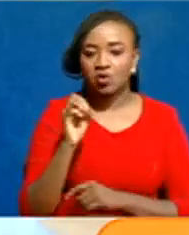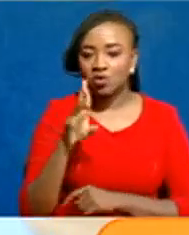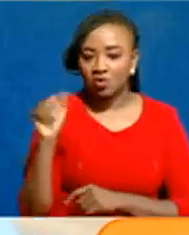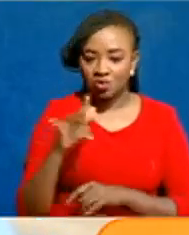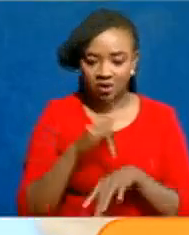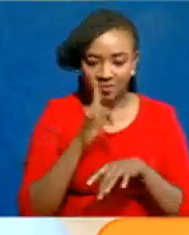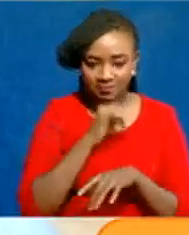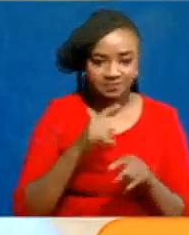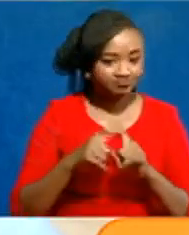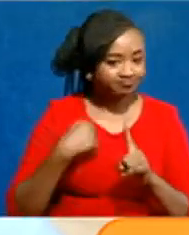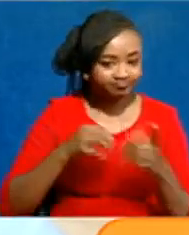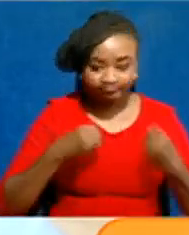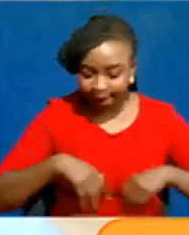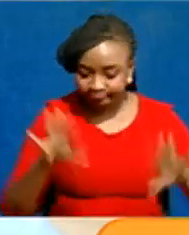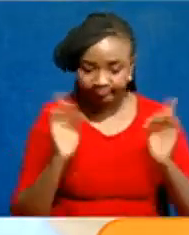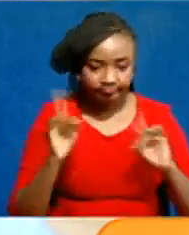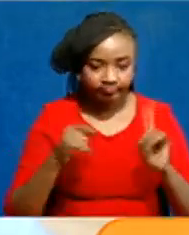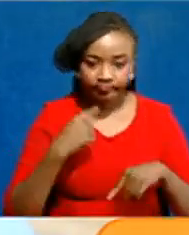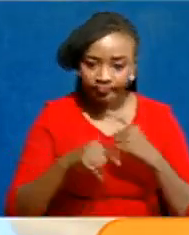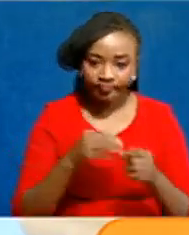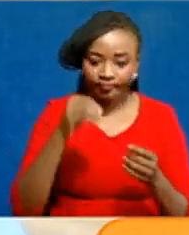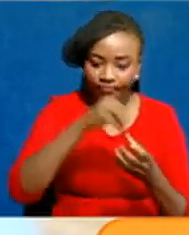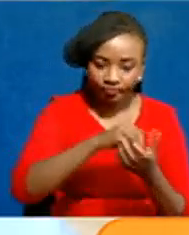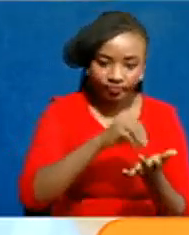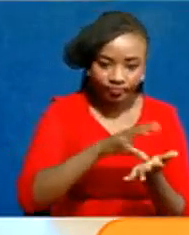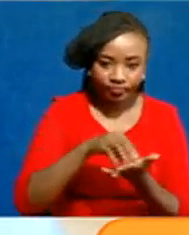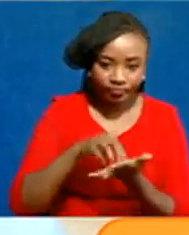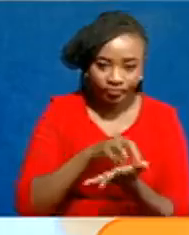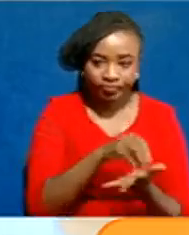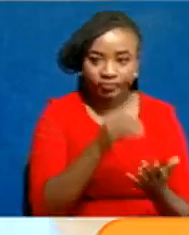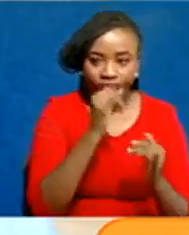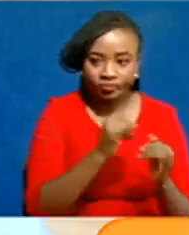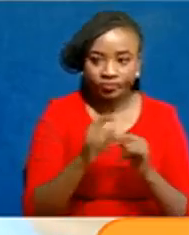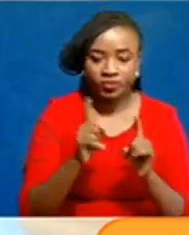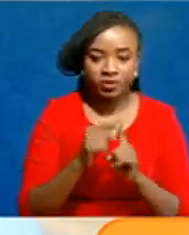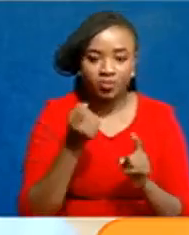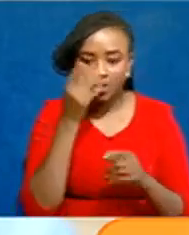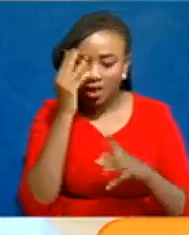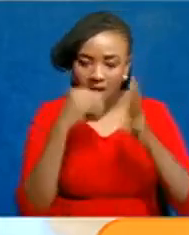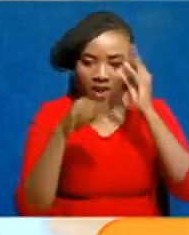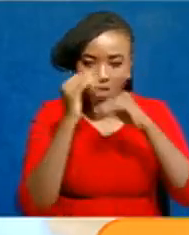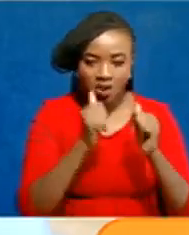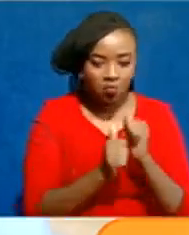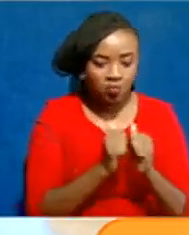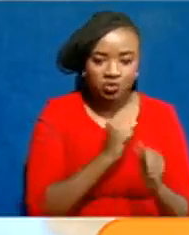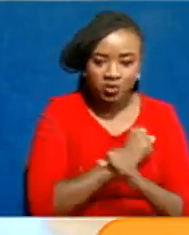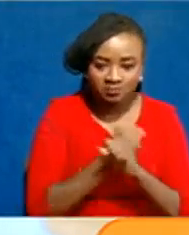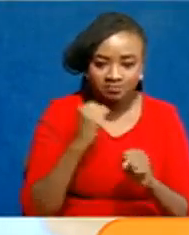However, we don't give up. We've replanted, we've learned which species is more resilient, and we've replanted